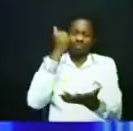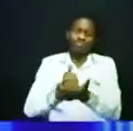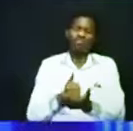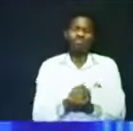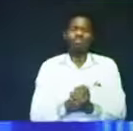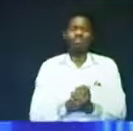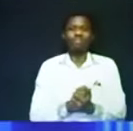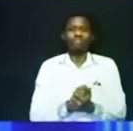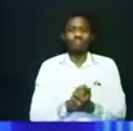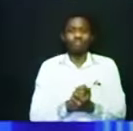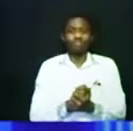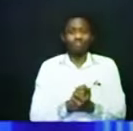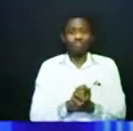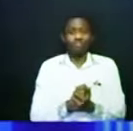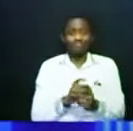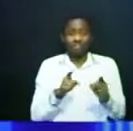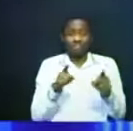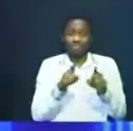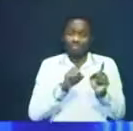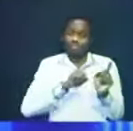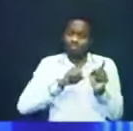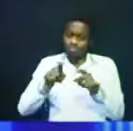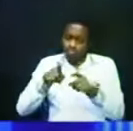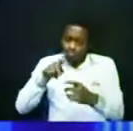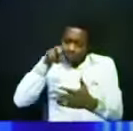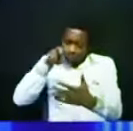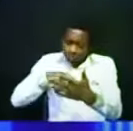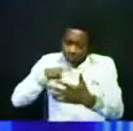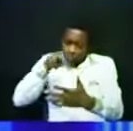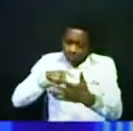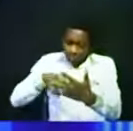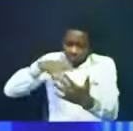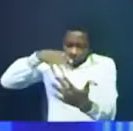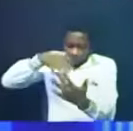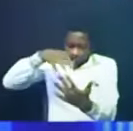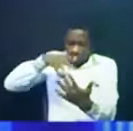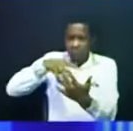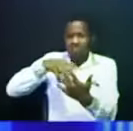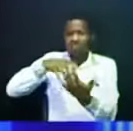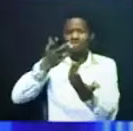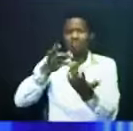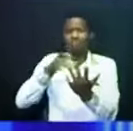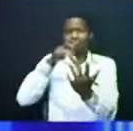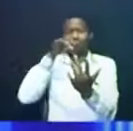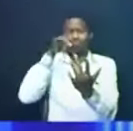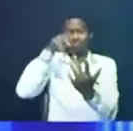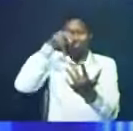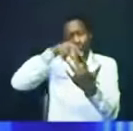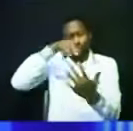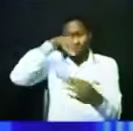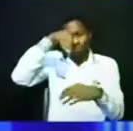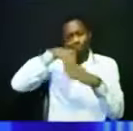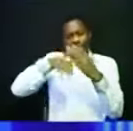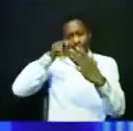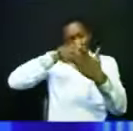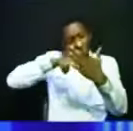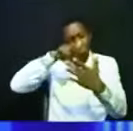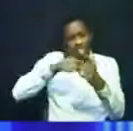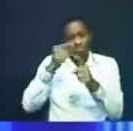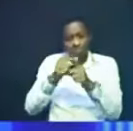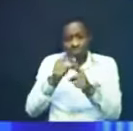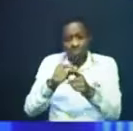As we all go intently to look into our face in the mirror of the word. That brings